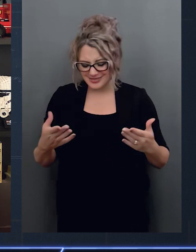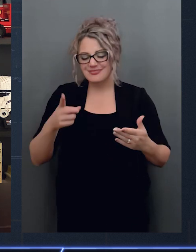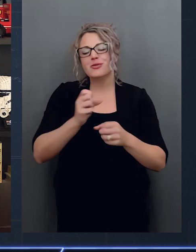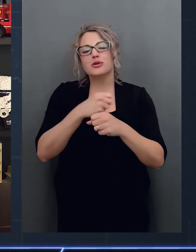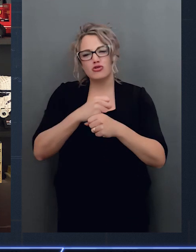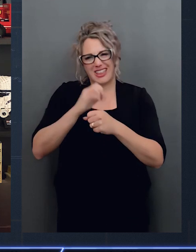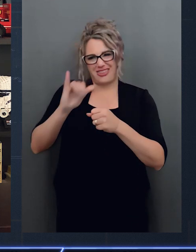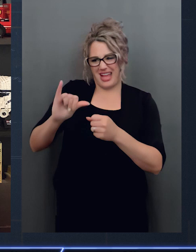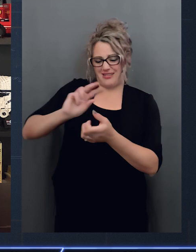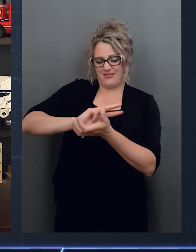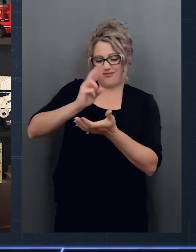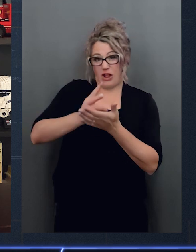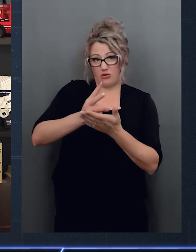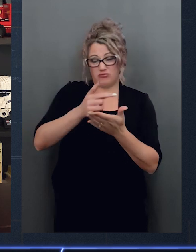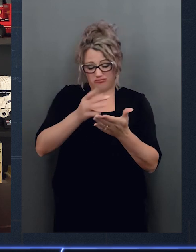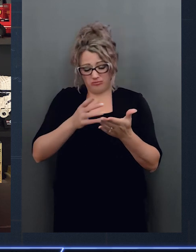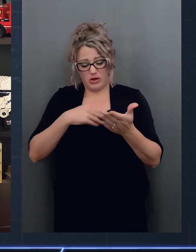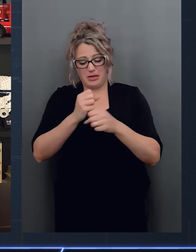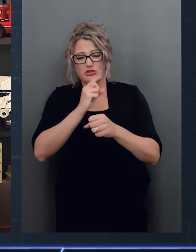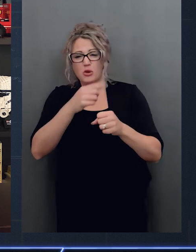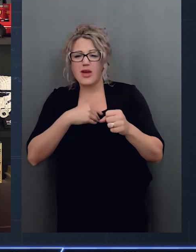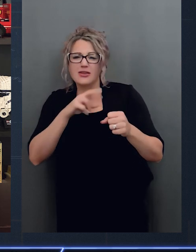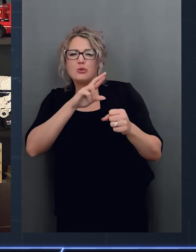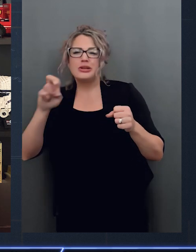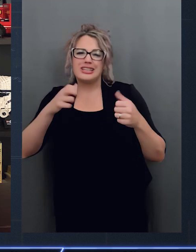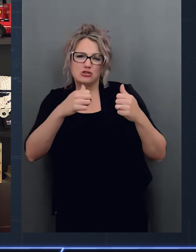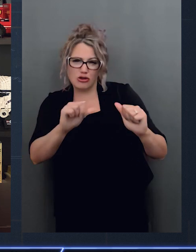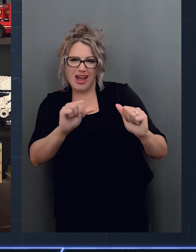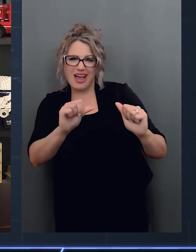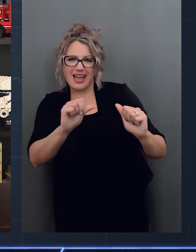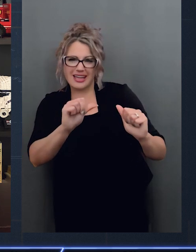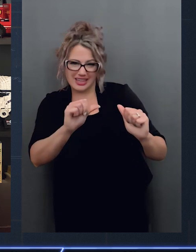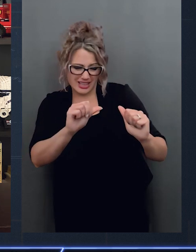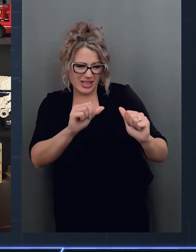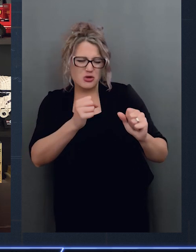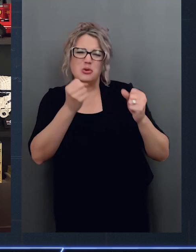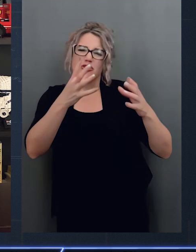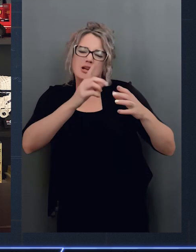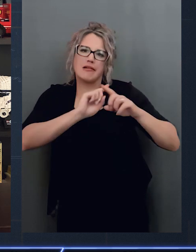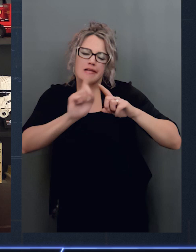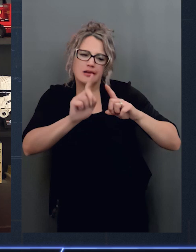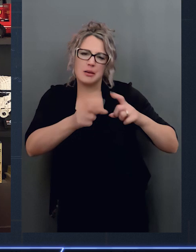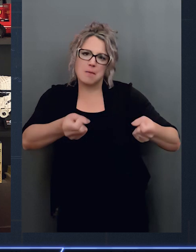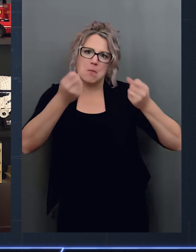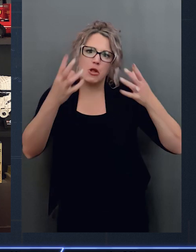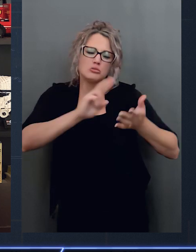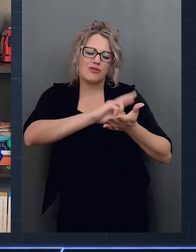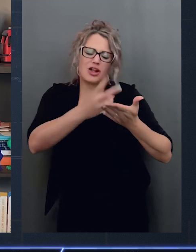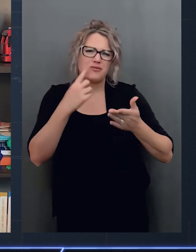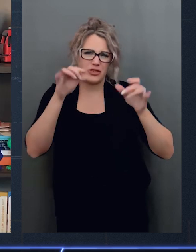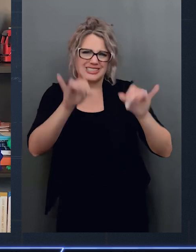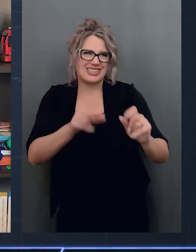want to create a given volume, you want to make sure that if you have some kind of a retry at a higher level, you'll accidentally create multiple volumes for the same